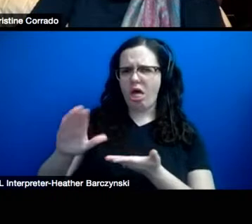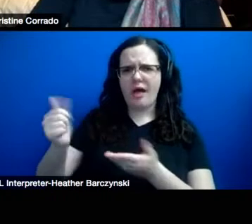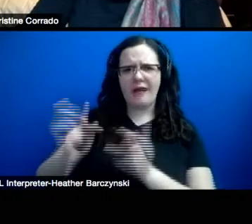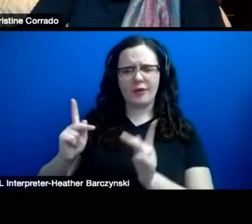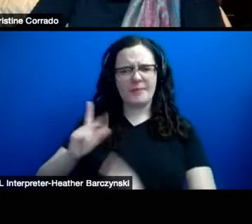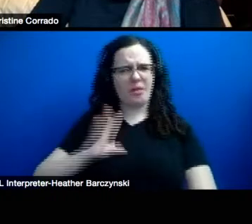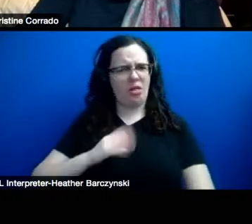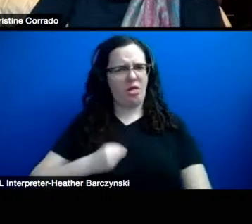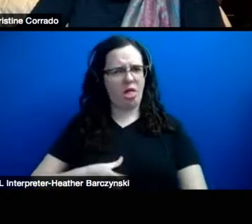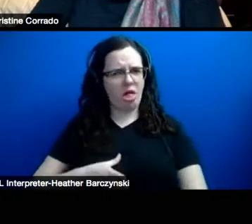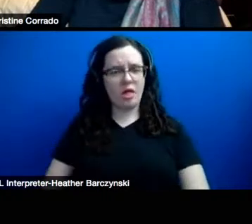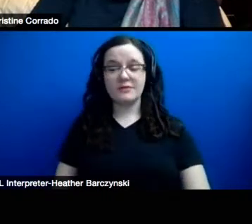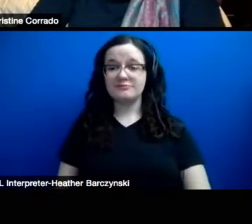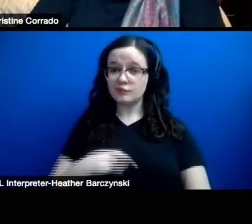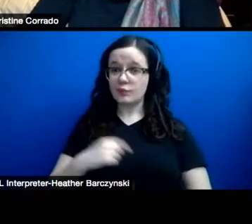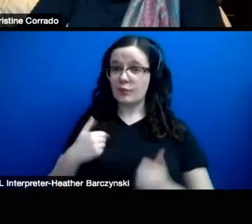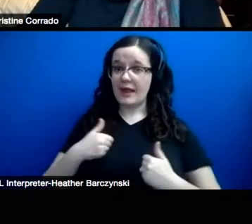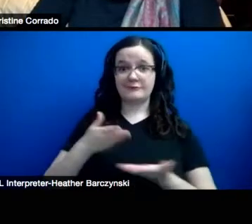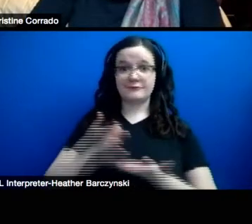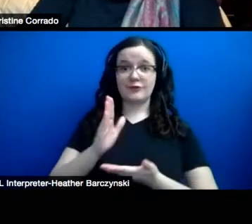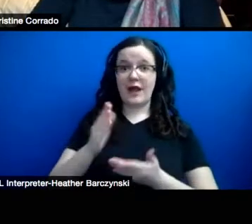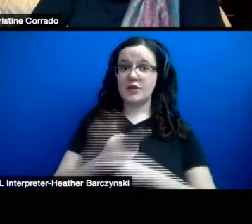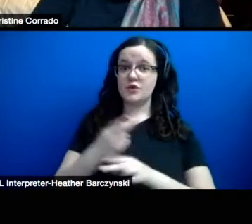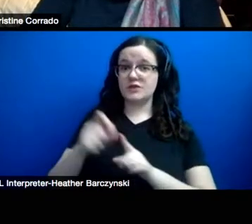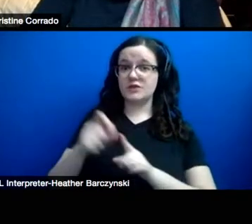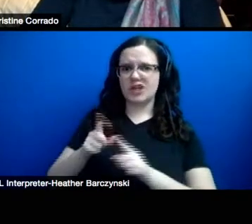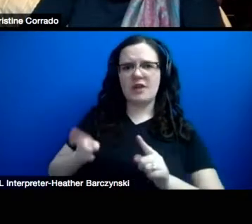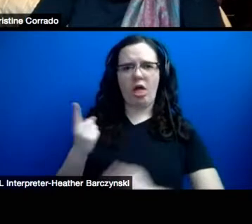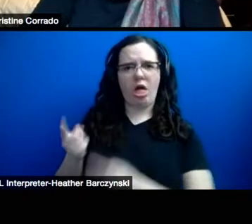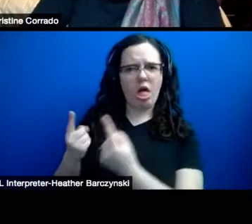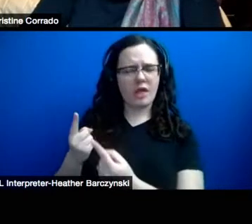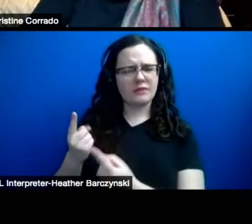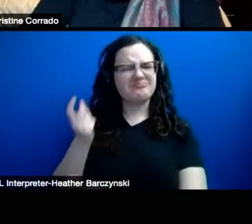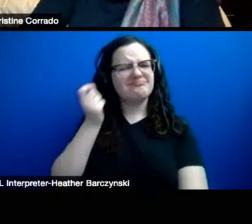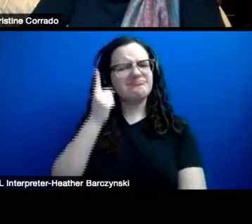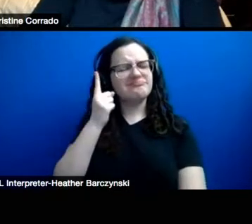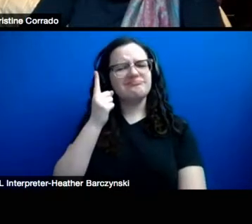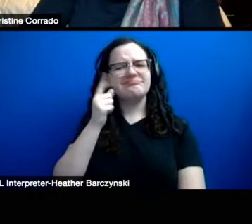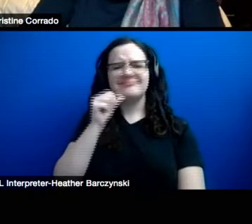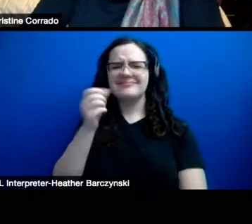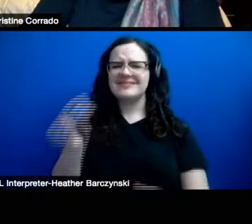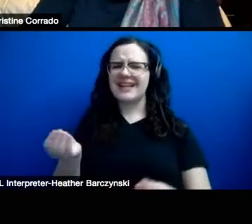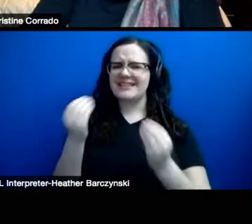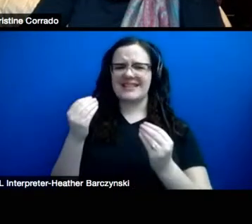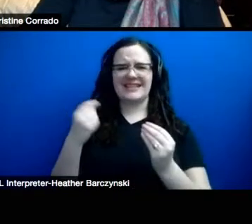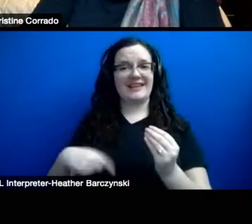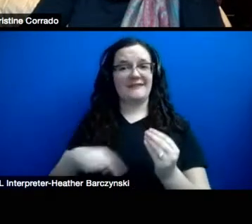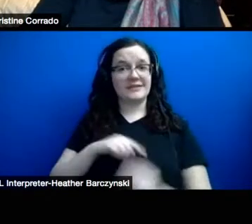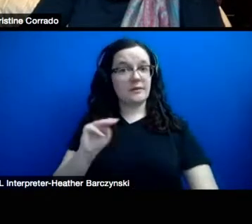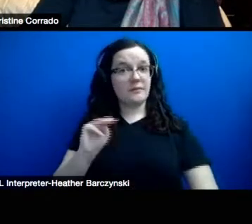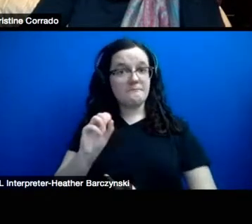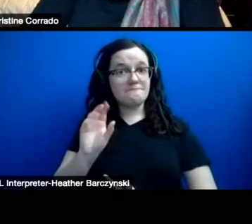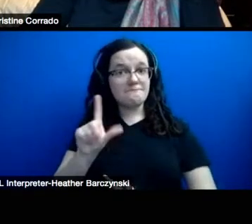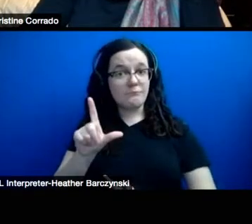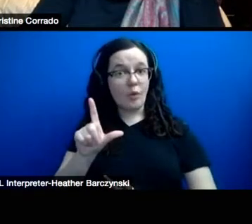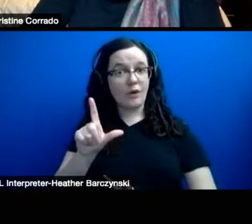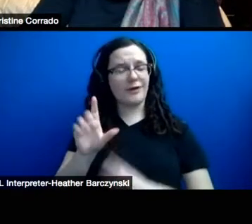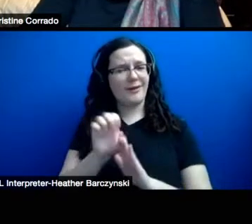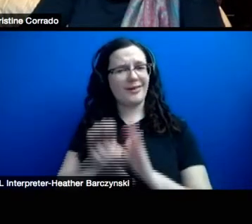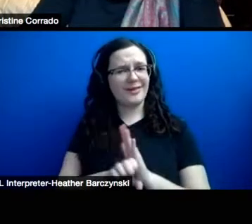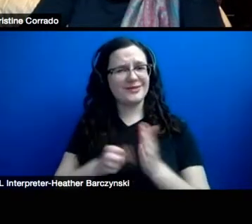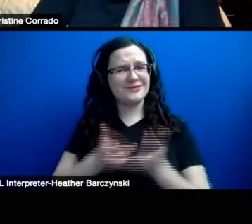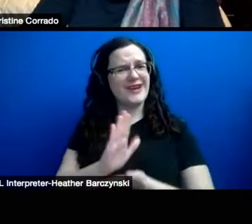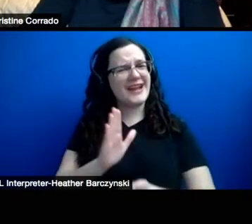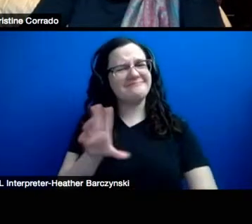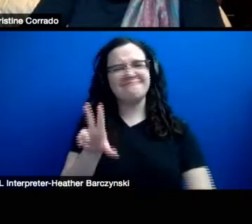that demonize, but that doesn't give us the absolute moral right to use such